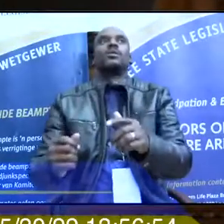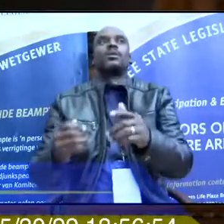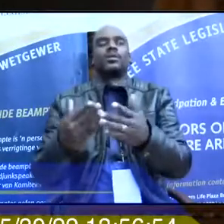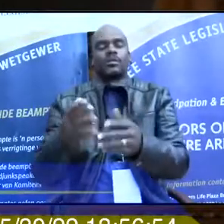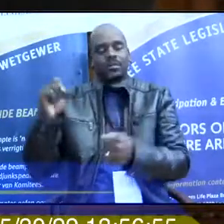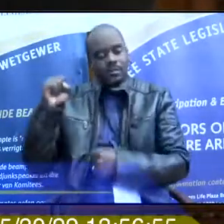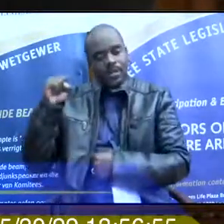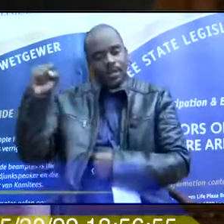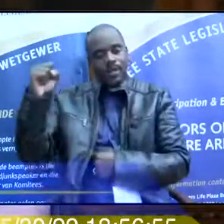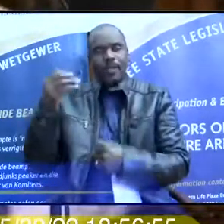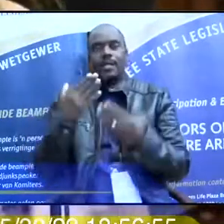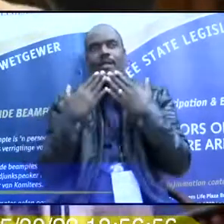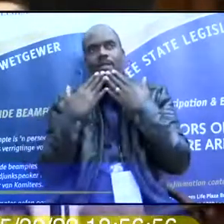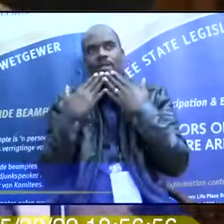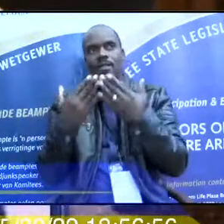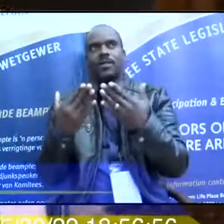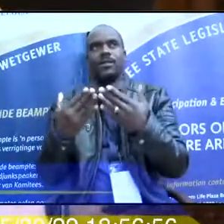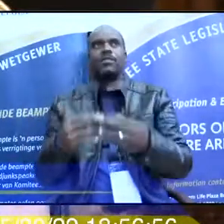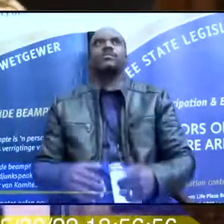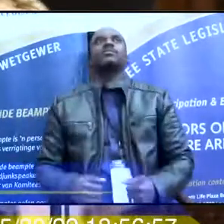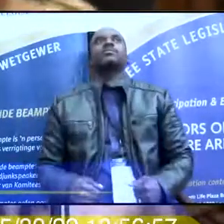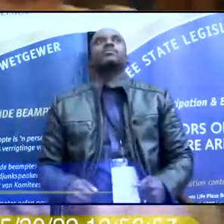amanda thank you